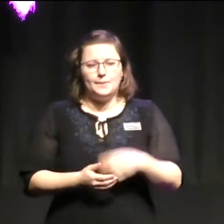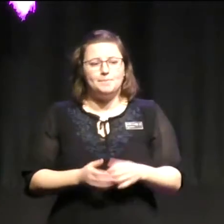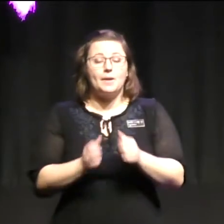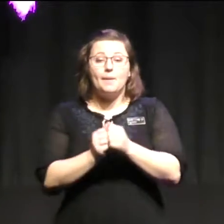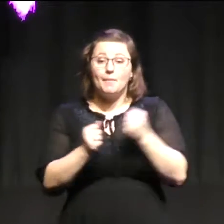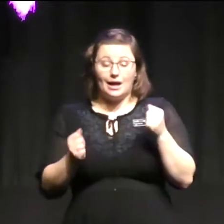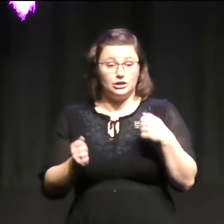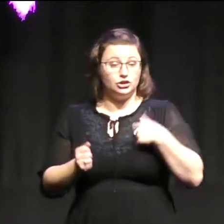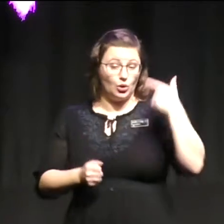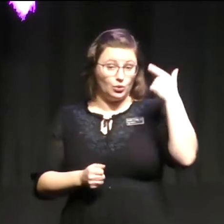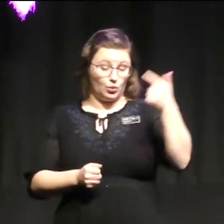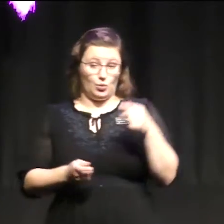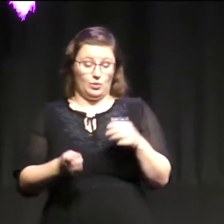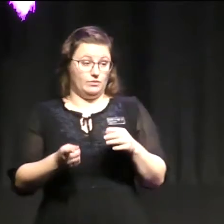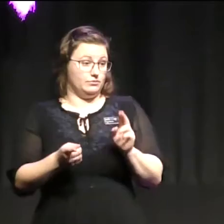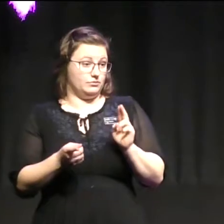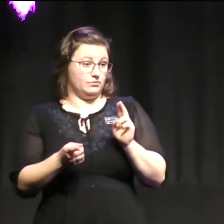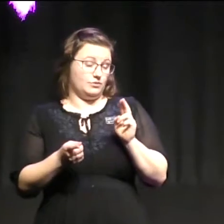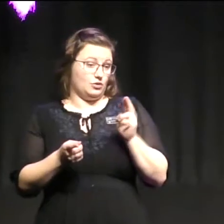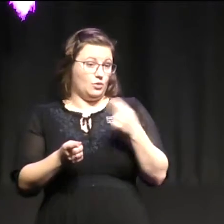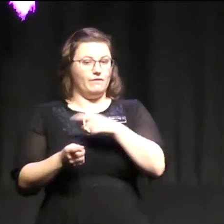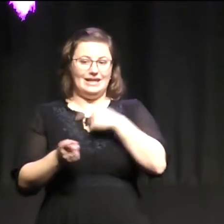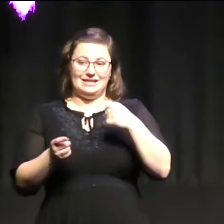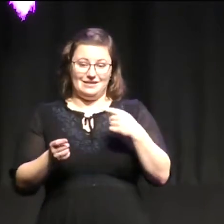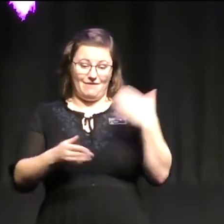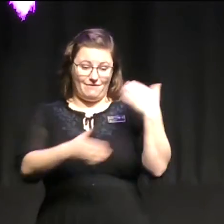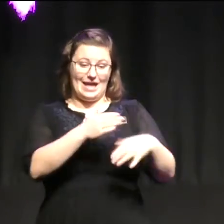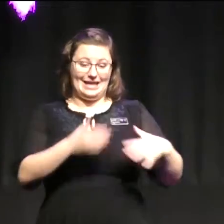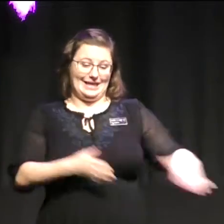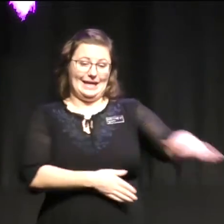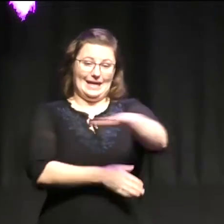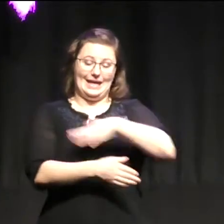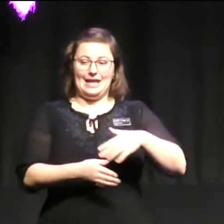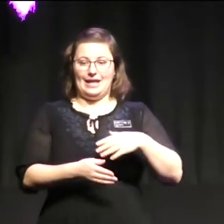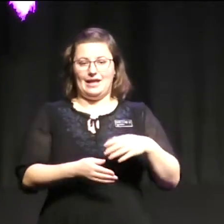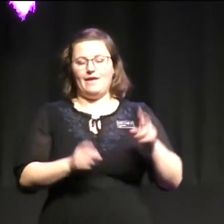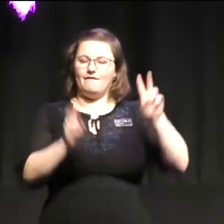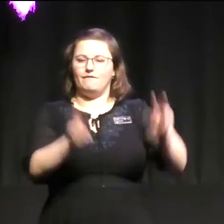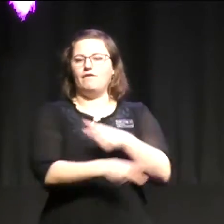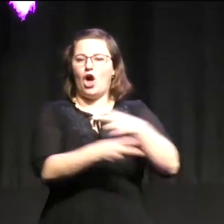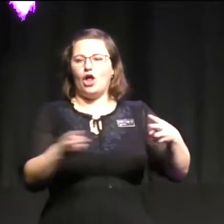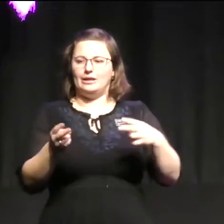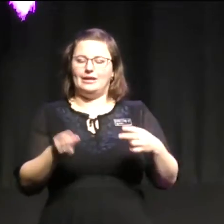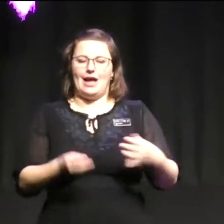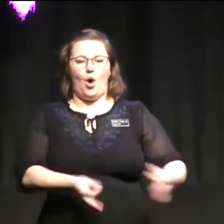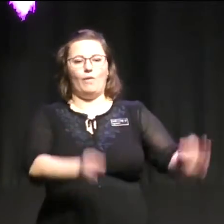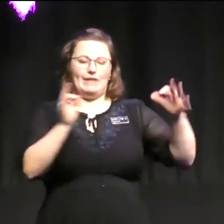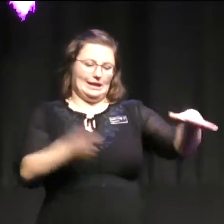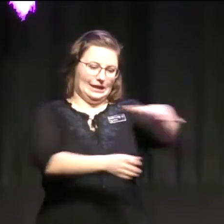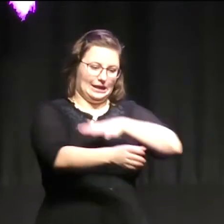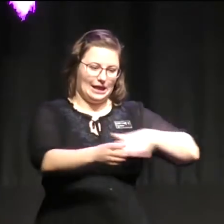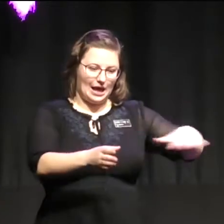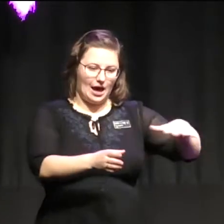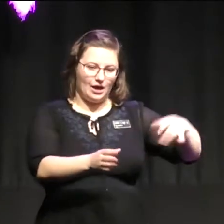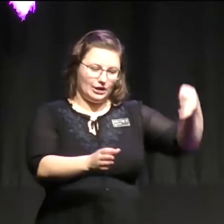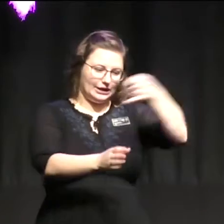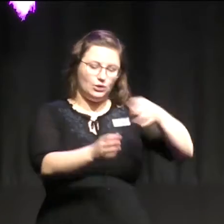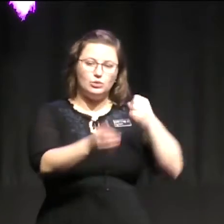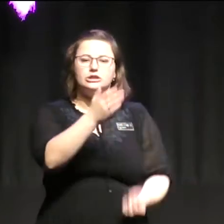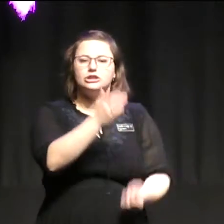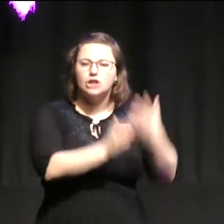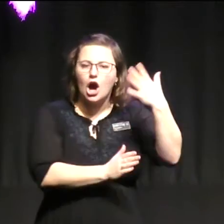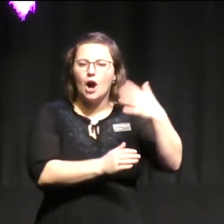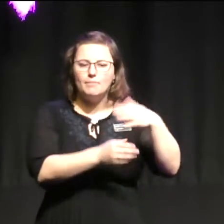you are in the mainstream, how do you be, shaping the policies